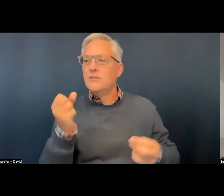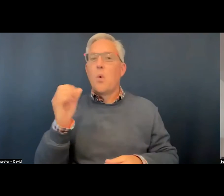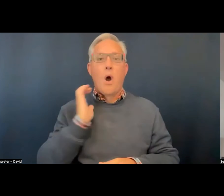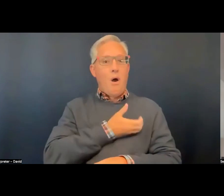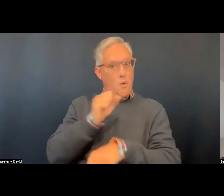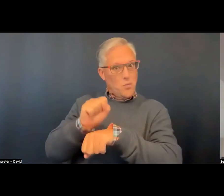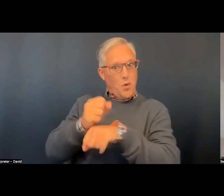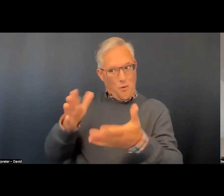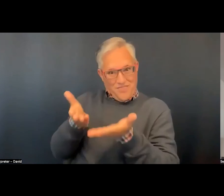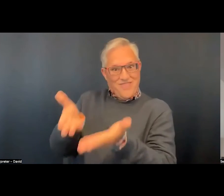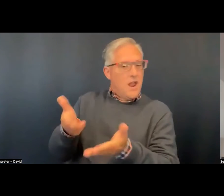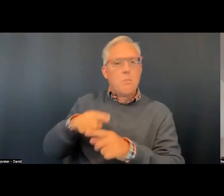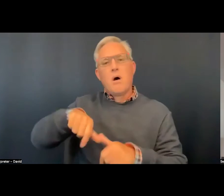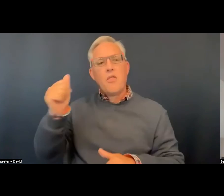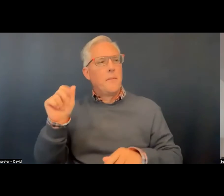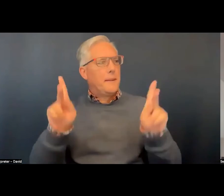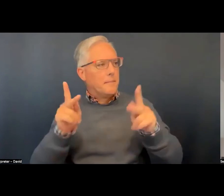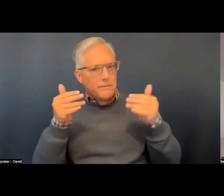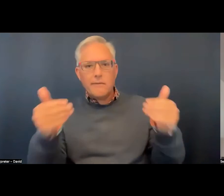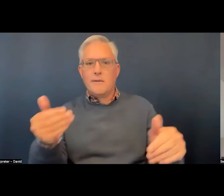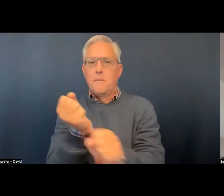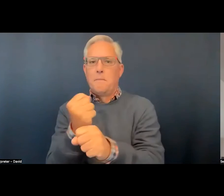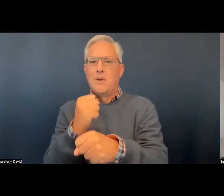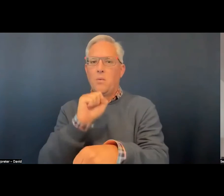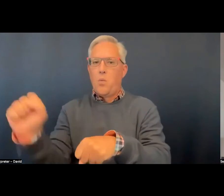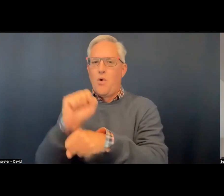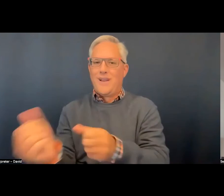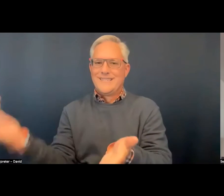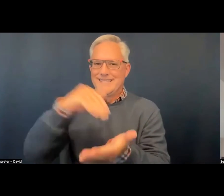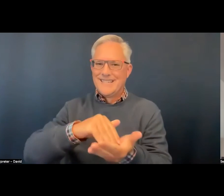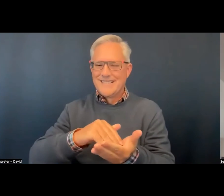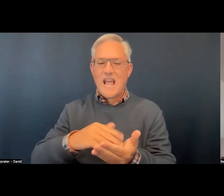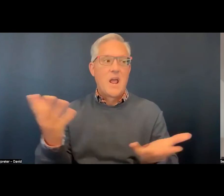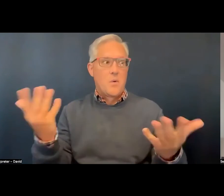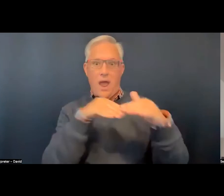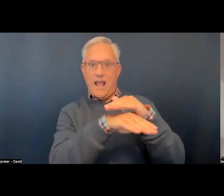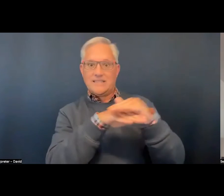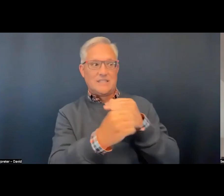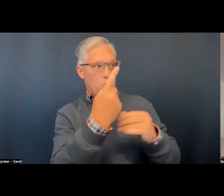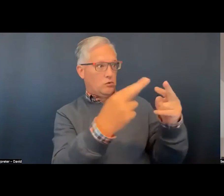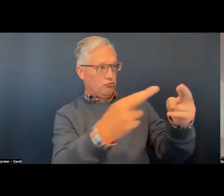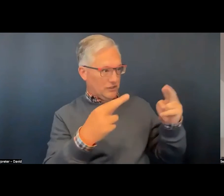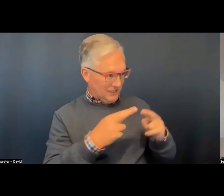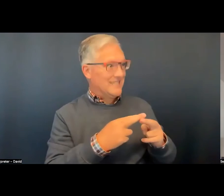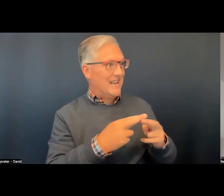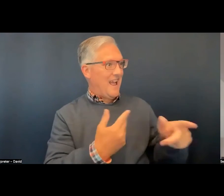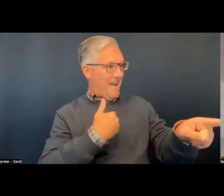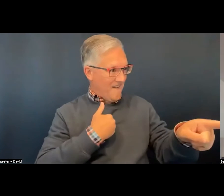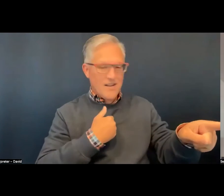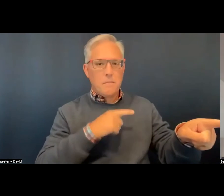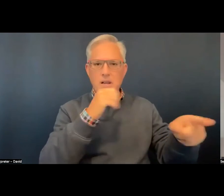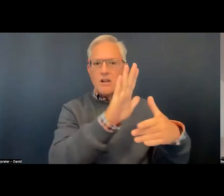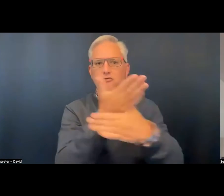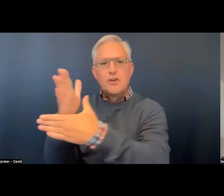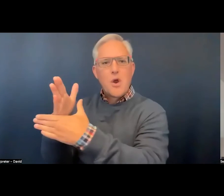done. And from a commercial sense, we saw that access materials made in one region would often not be used or shared or licensed